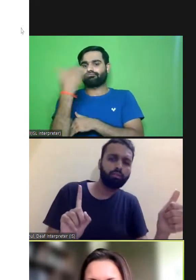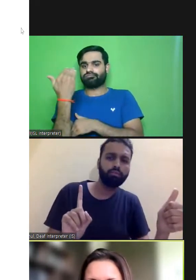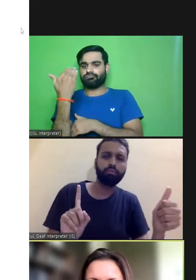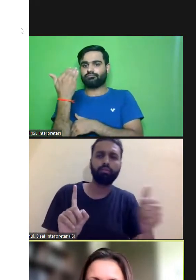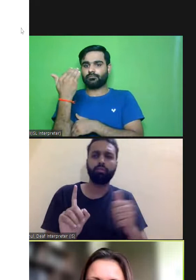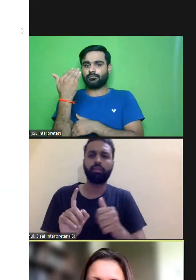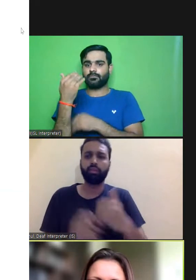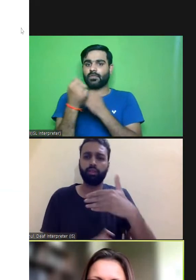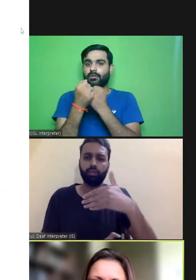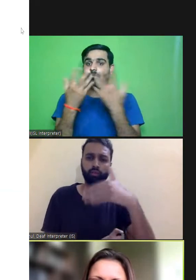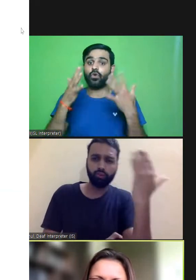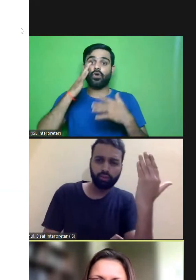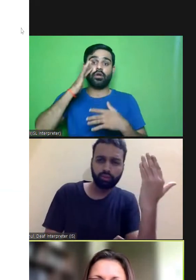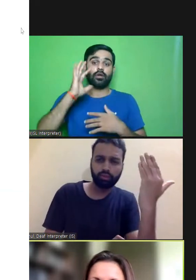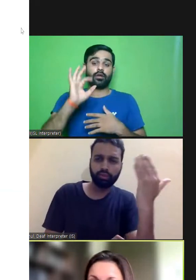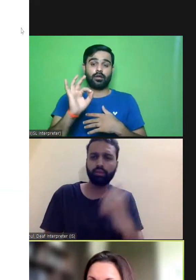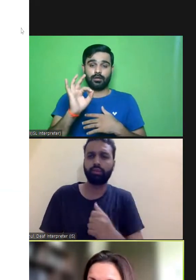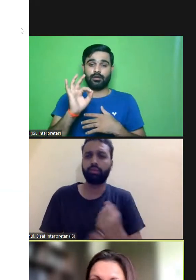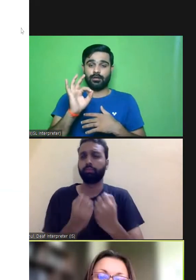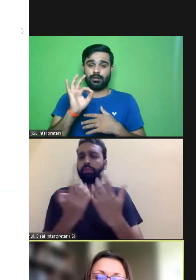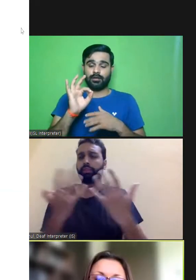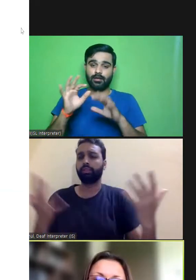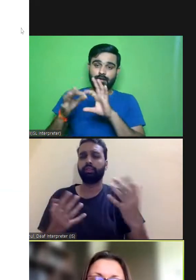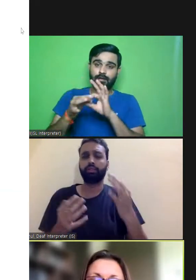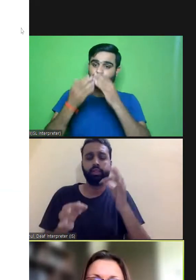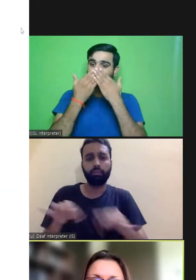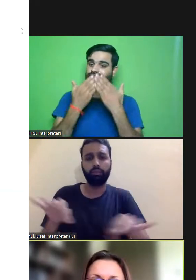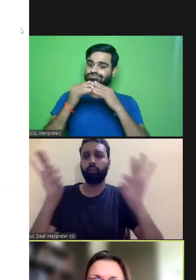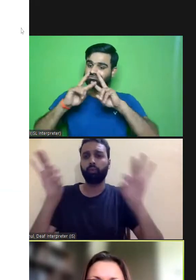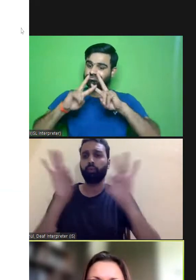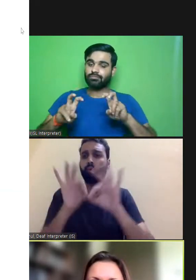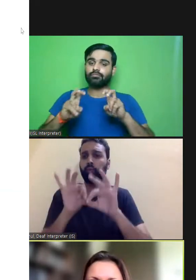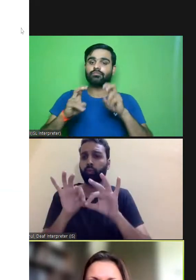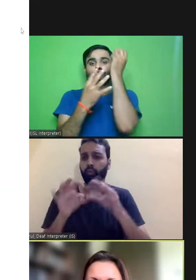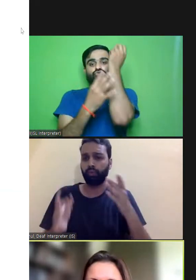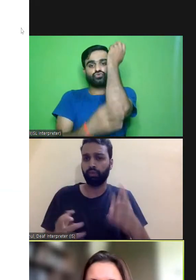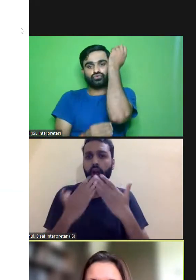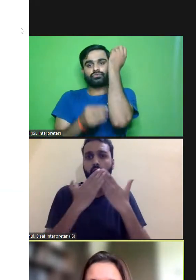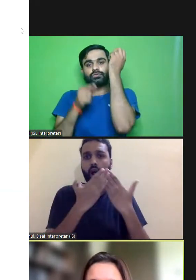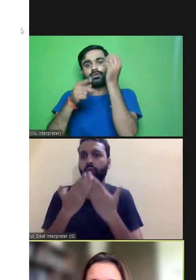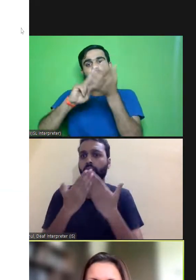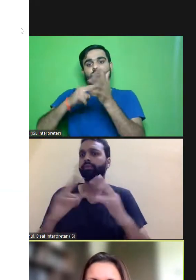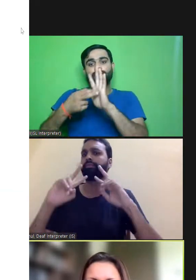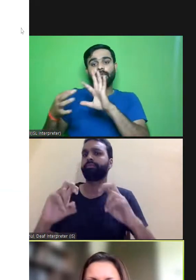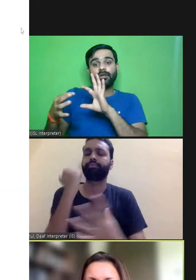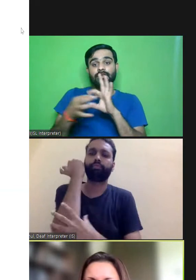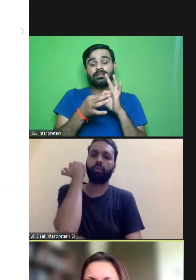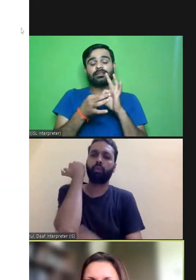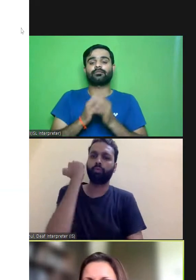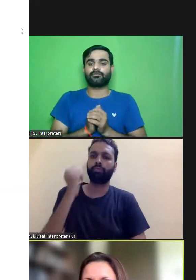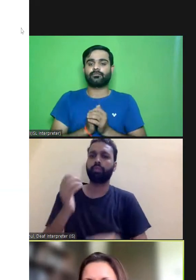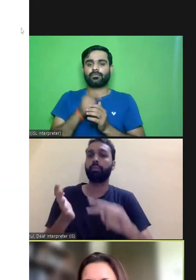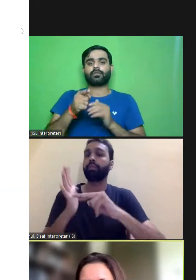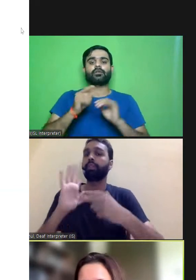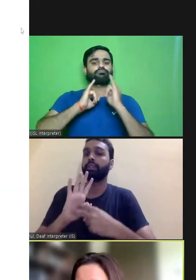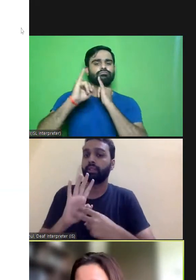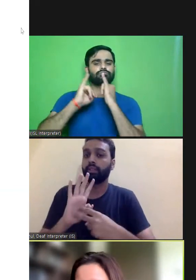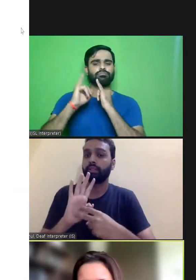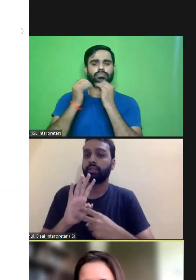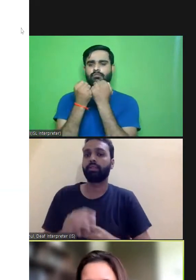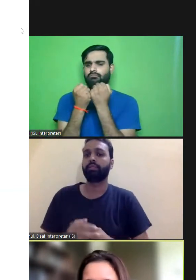of the most important qualitative studies about poverty, the Voices of the Poor, and they interview more